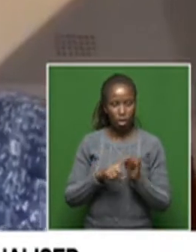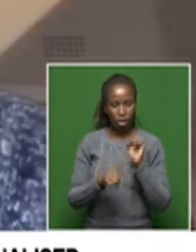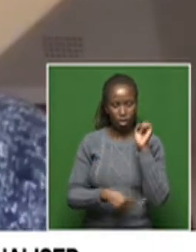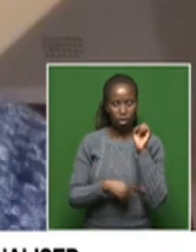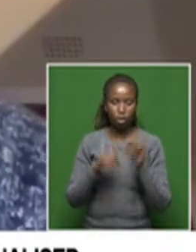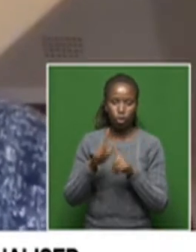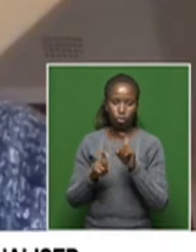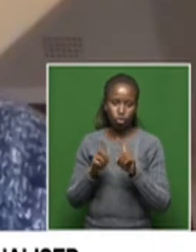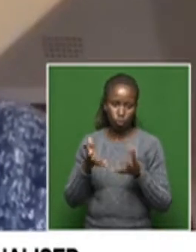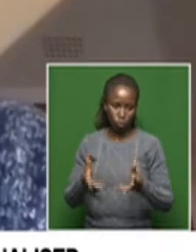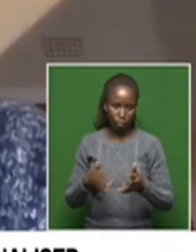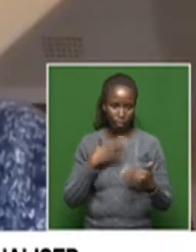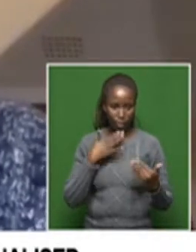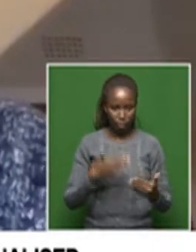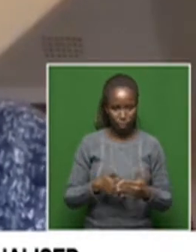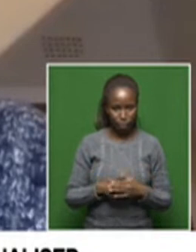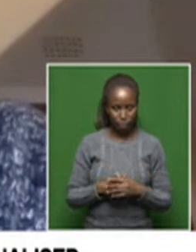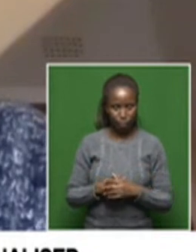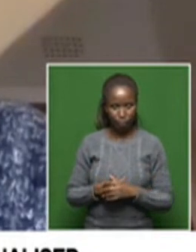questions. Thank you.